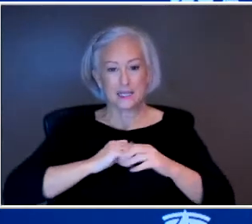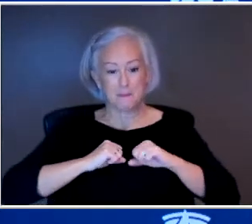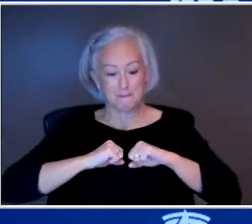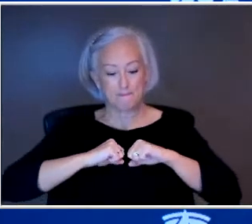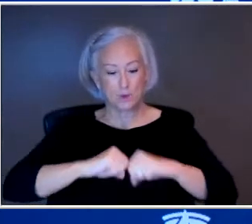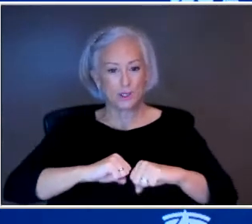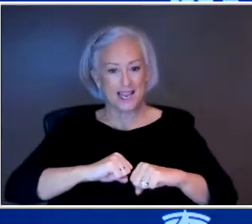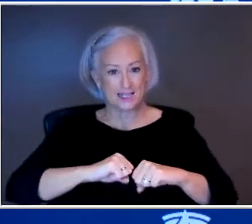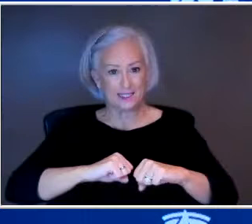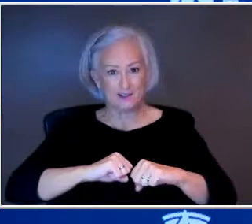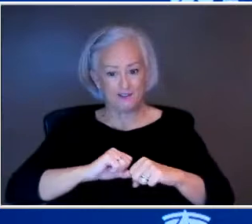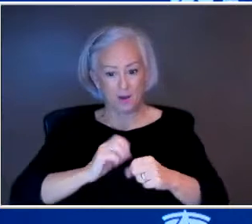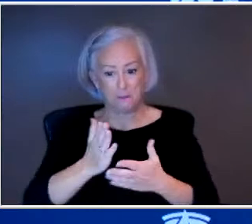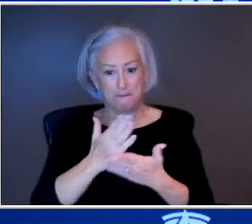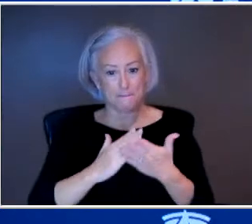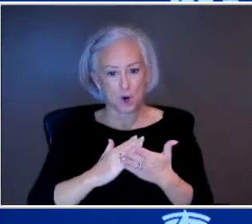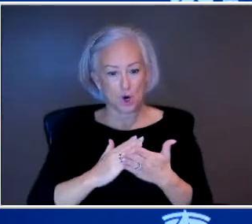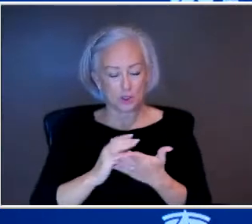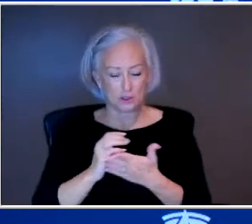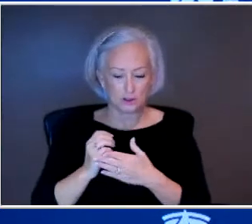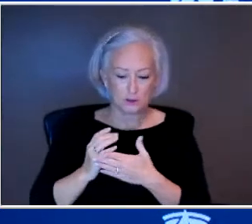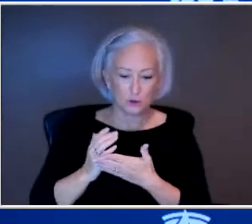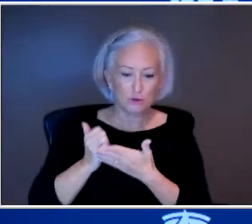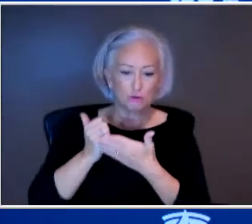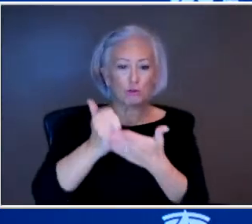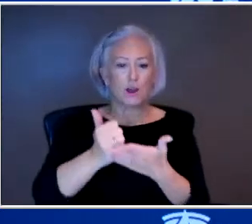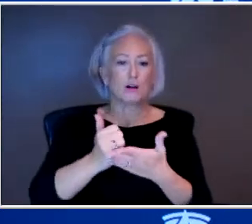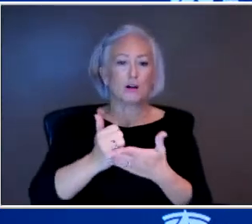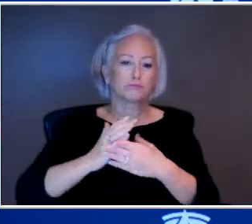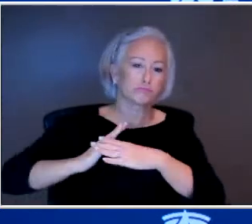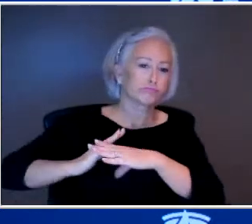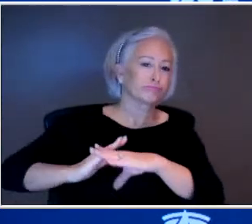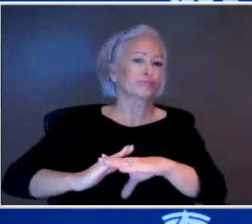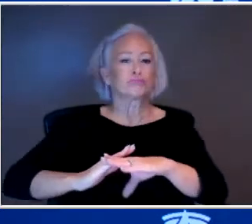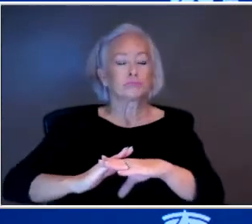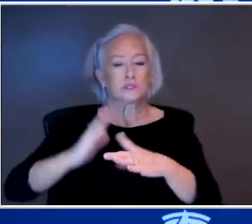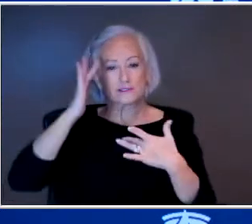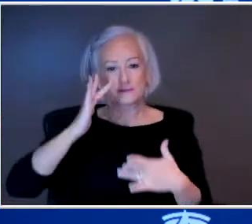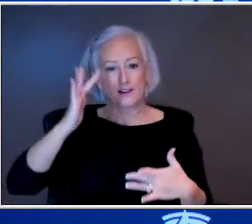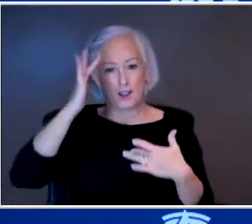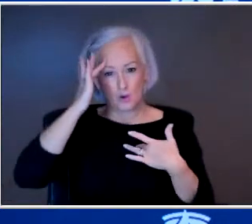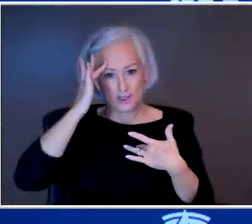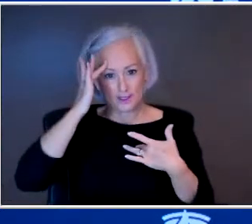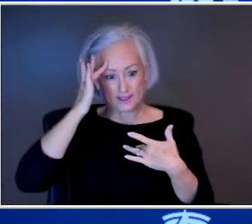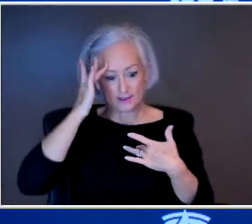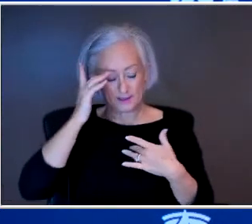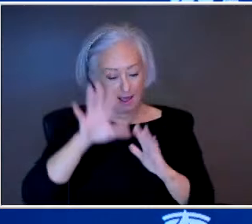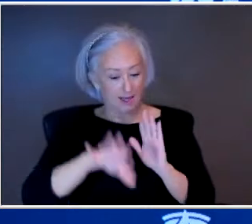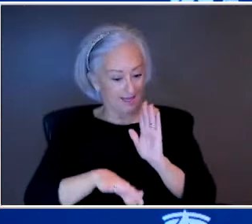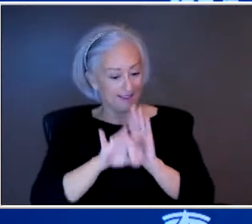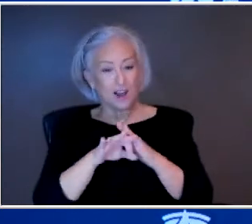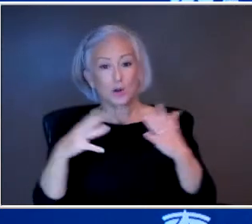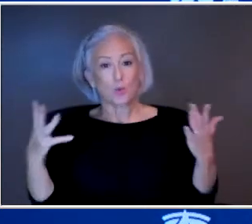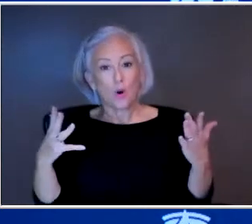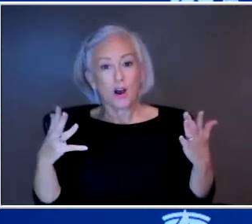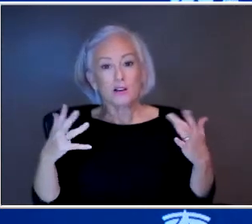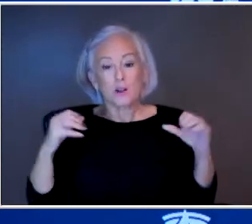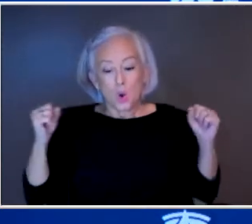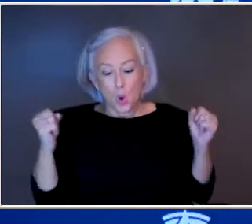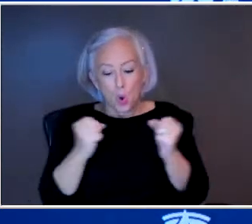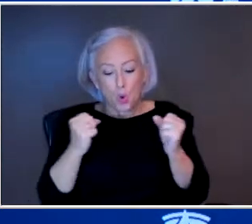us against viral infection. And what they found that the colder temperatures did in fact reduce